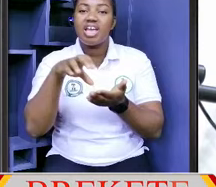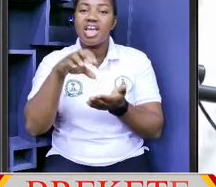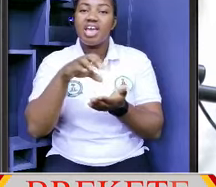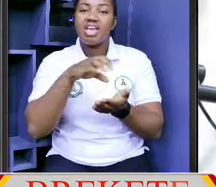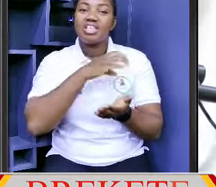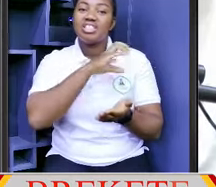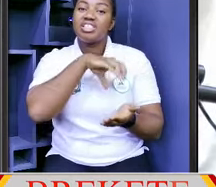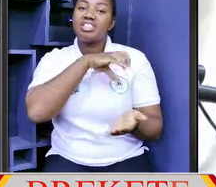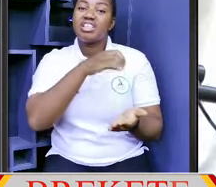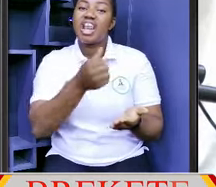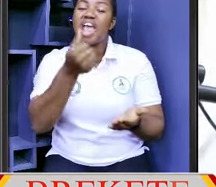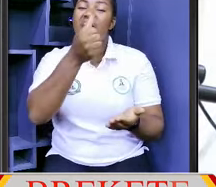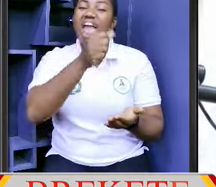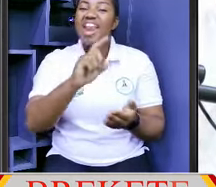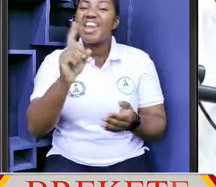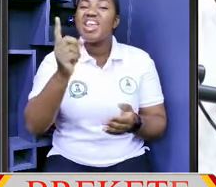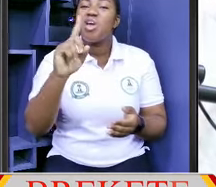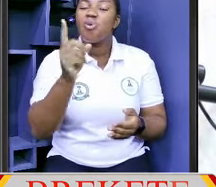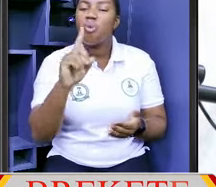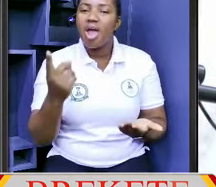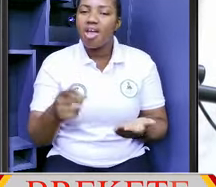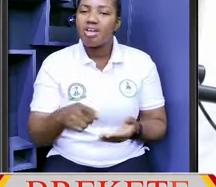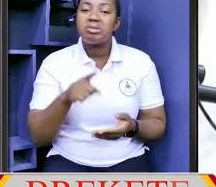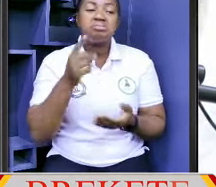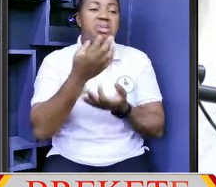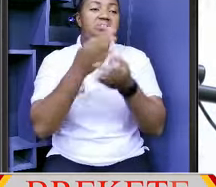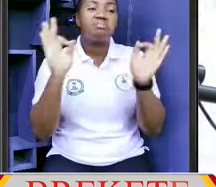Amina? Yes.